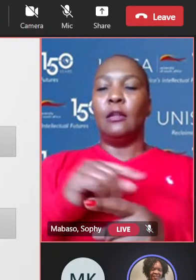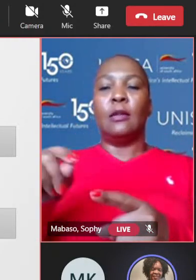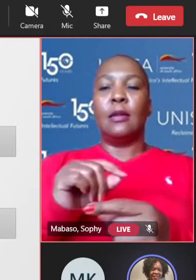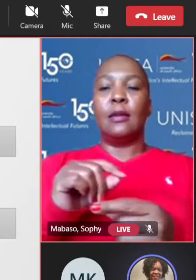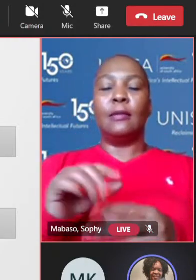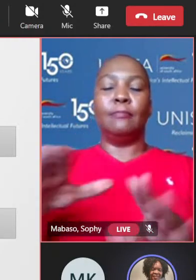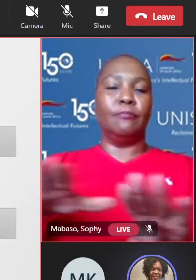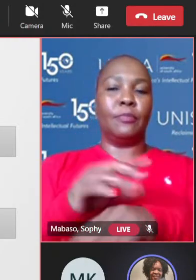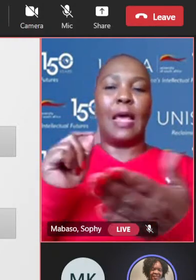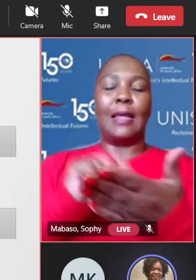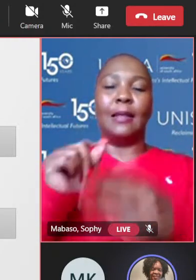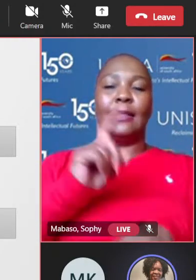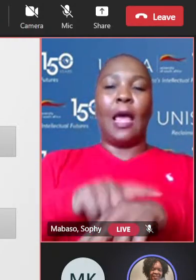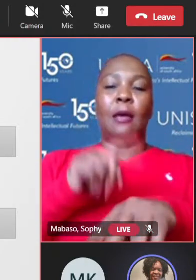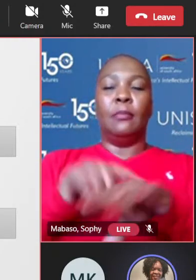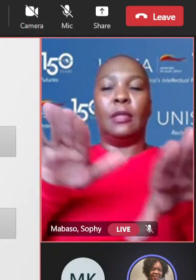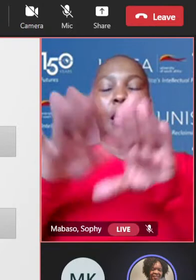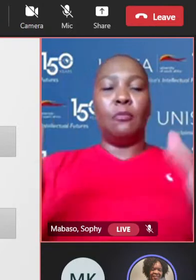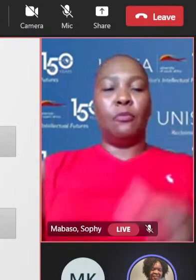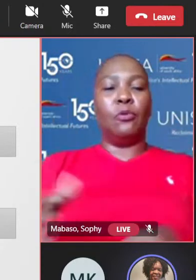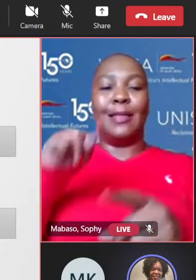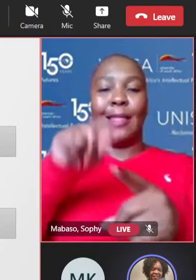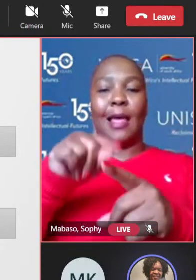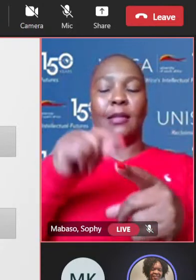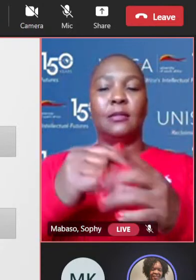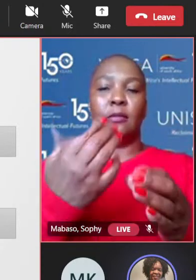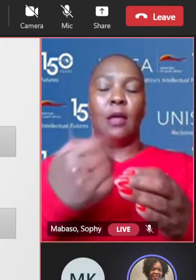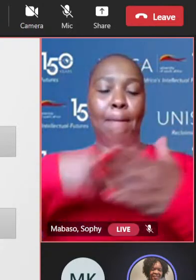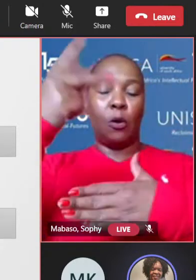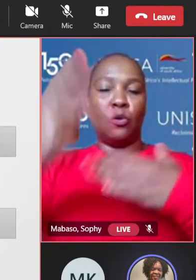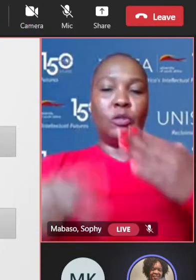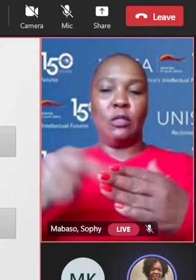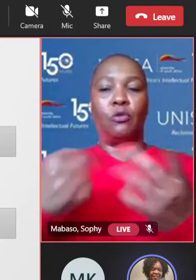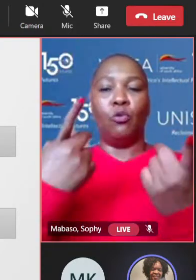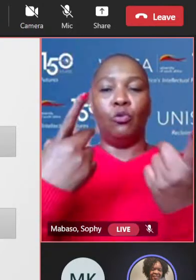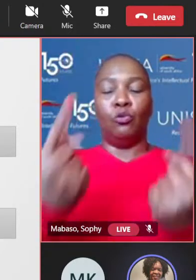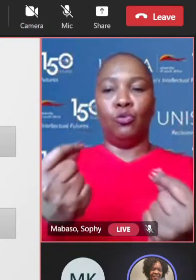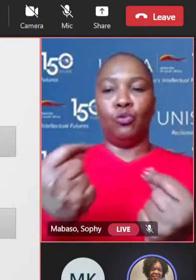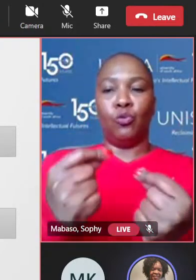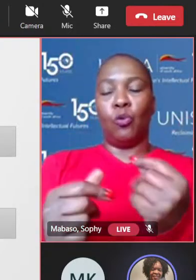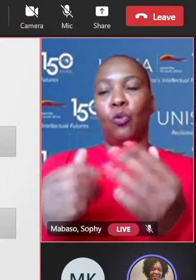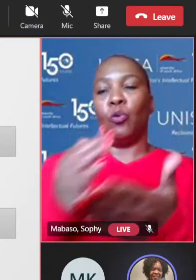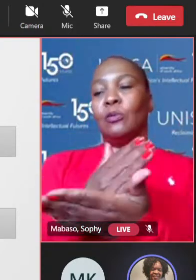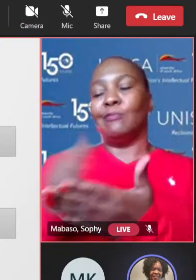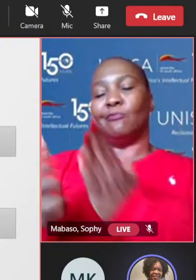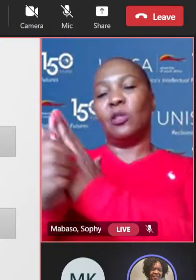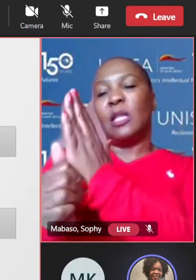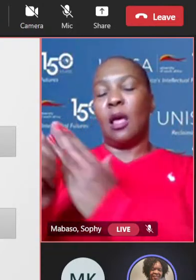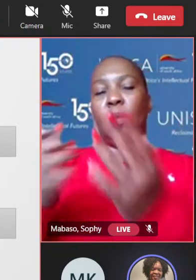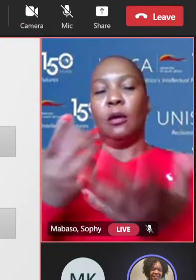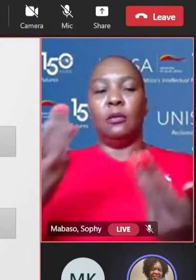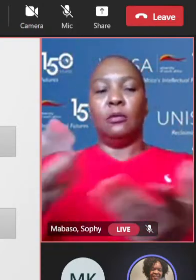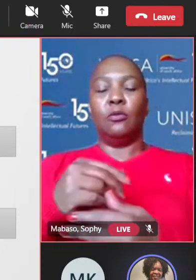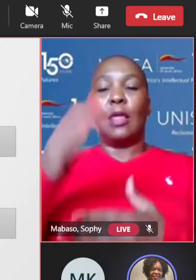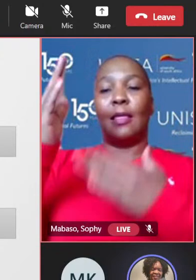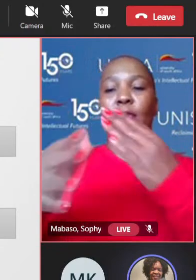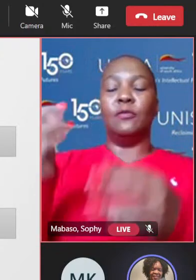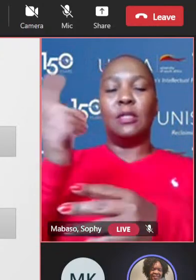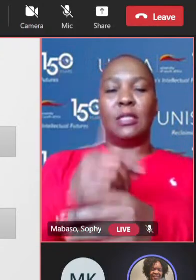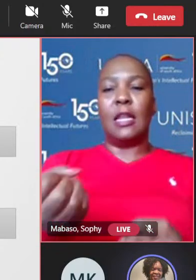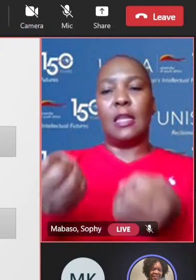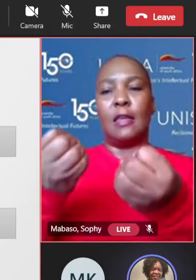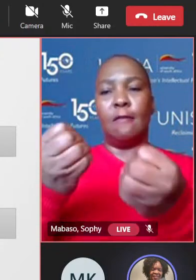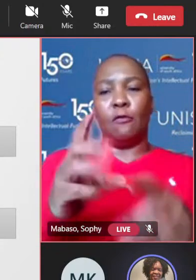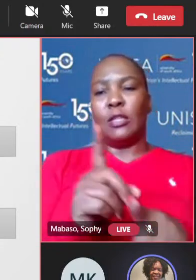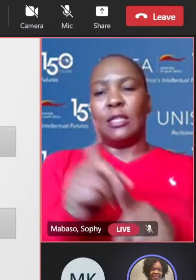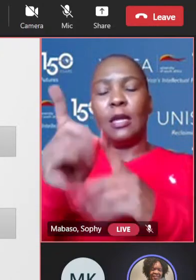and writing, but it is a project that you will do on the side, and then at the end of the day you will get the instructions as to what are you going